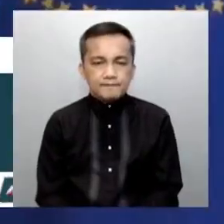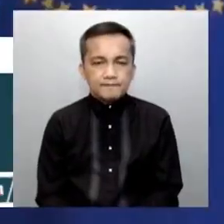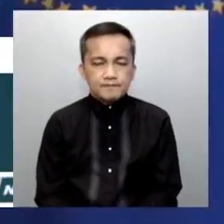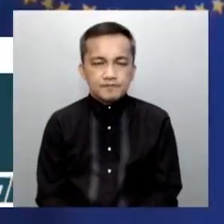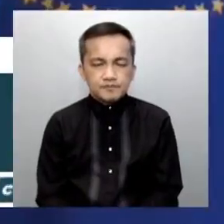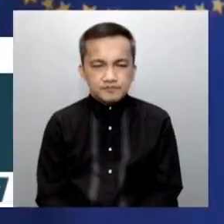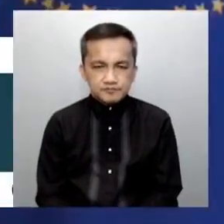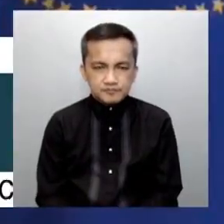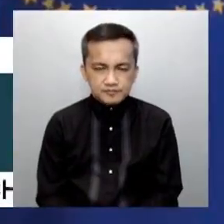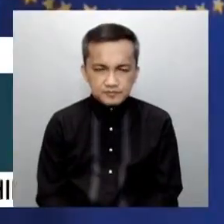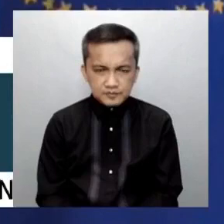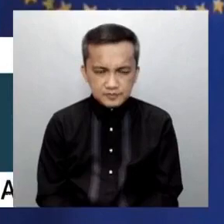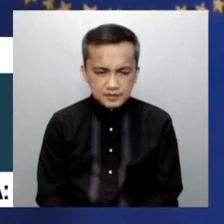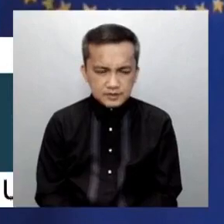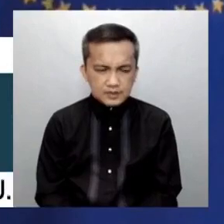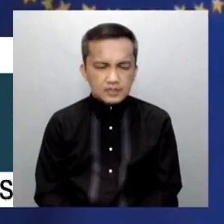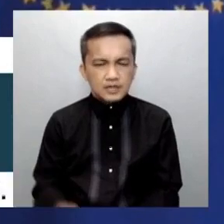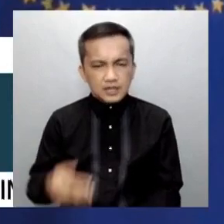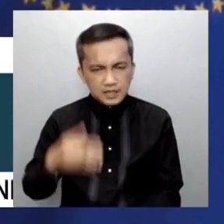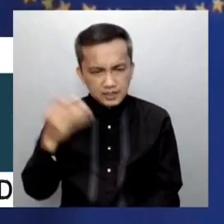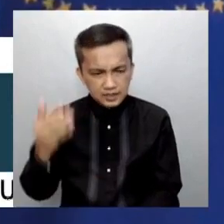There is another